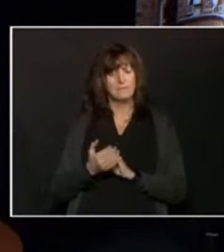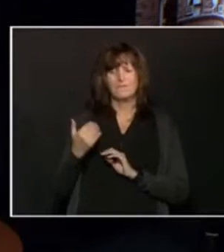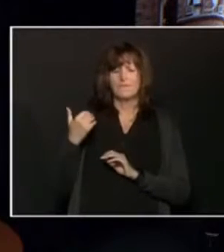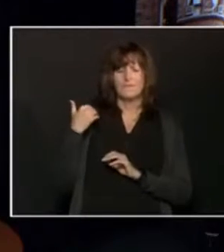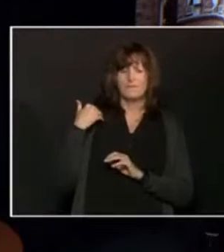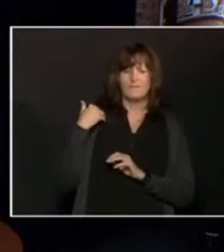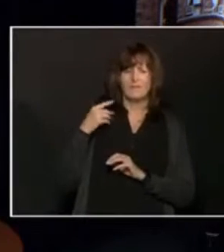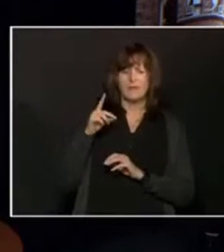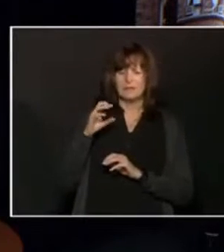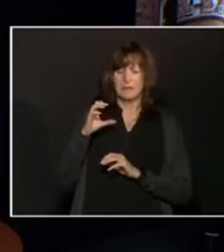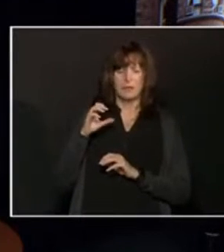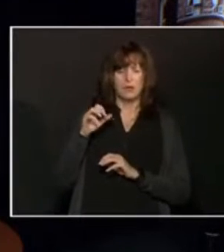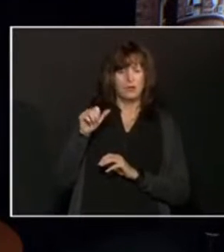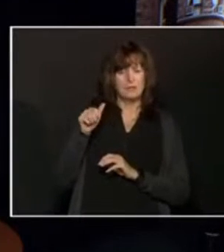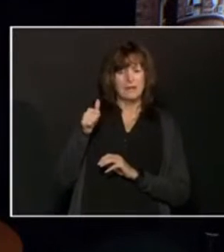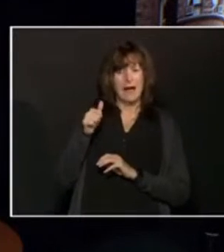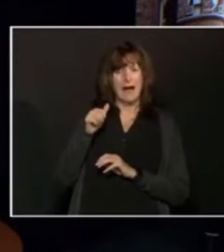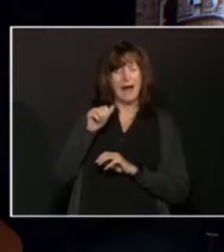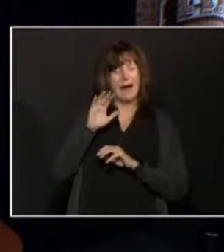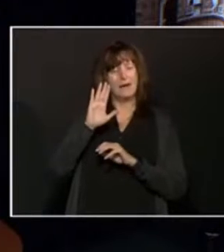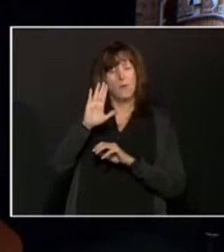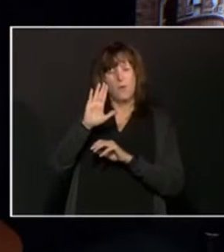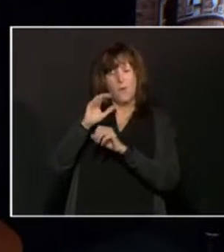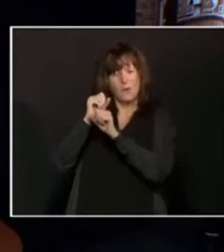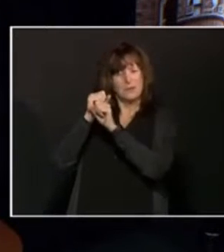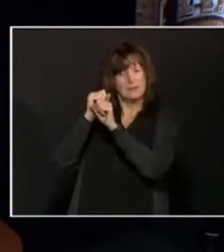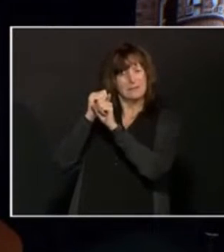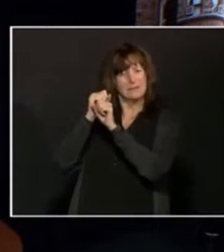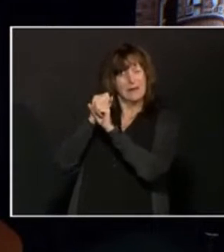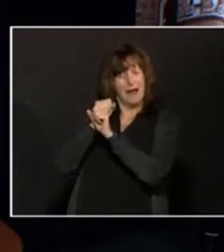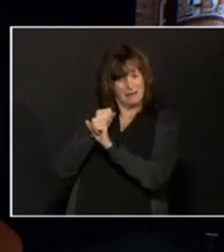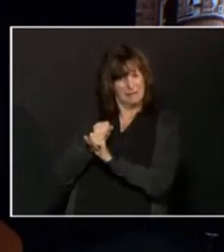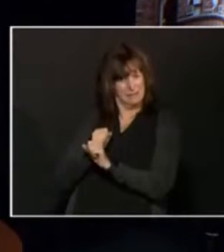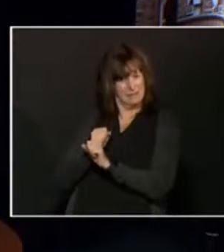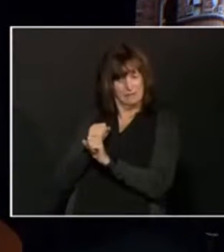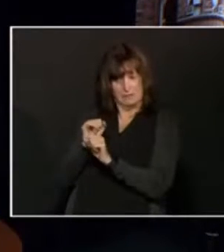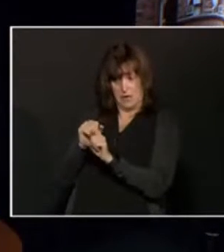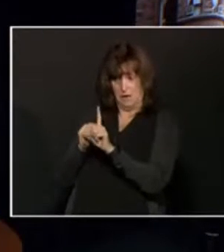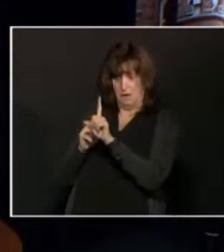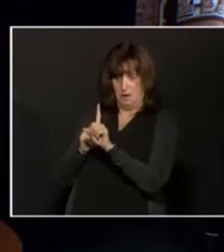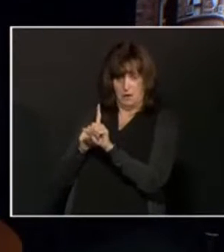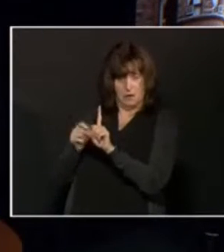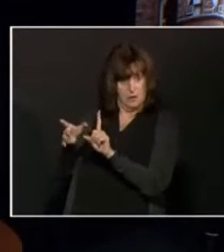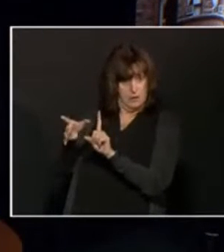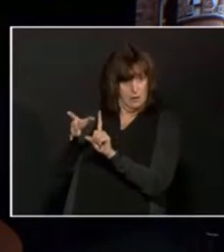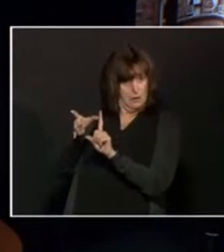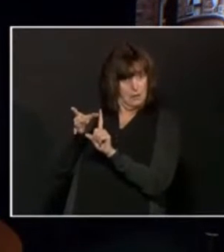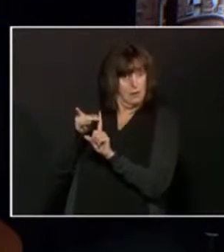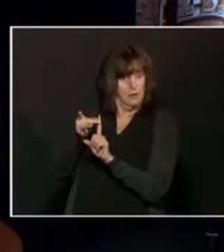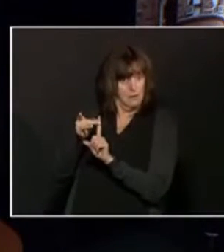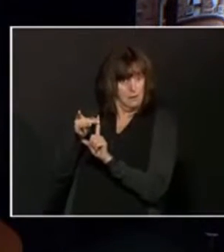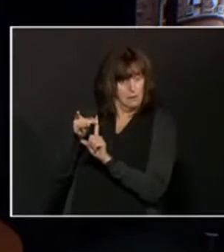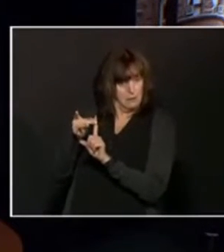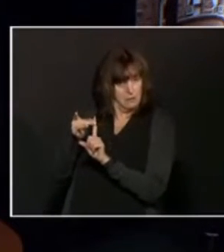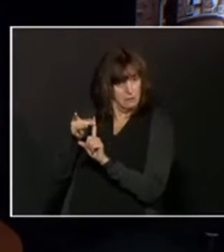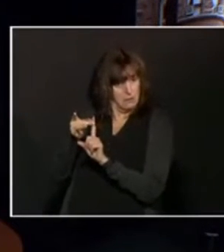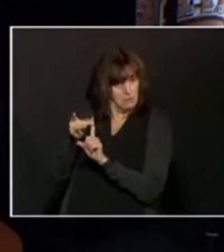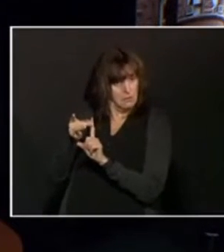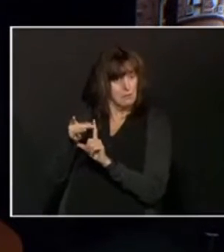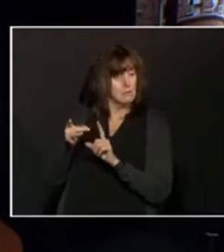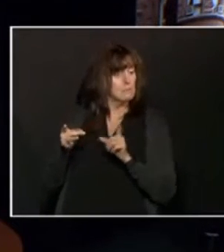the epidemiological links of cases and Toronto Public Health having 70% no